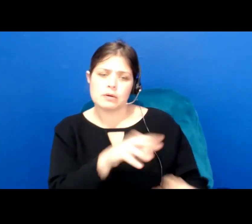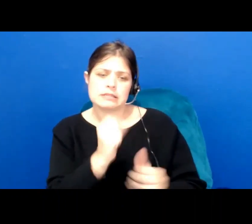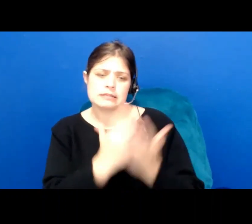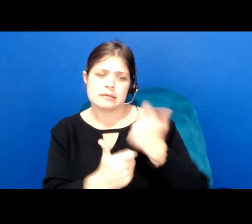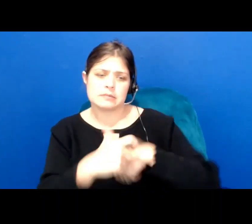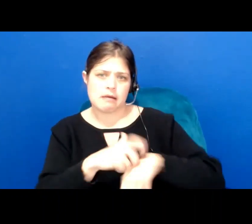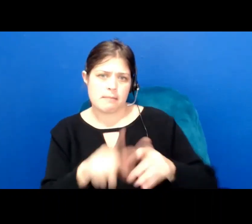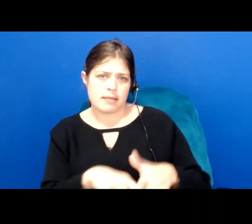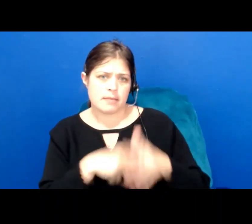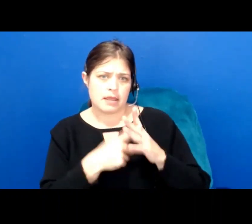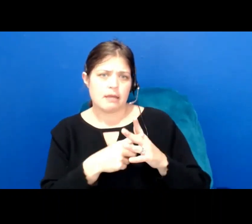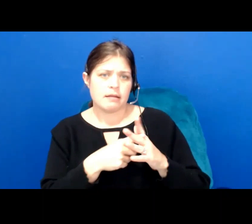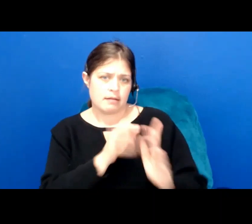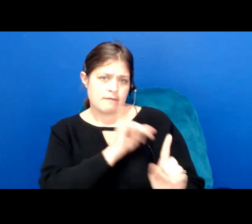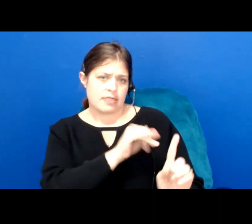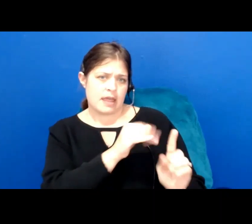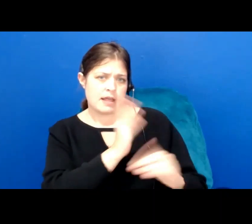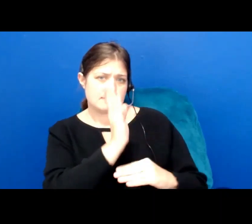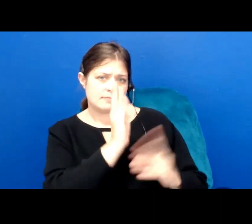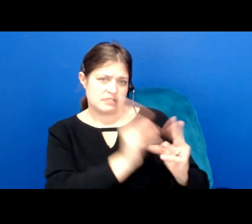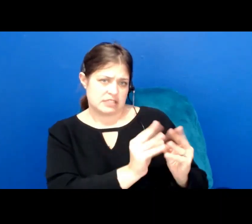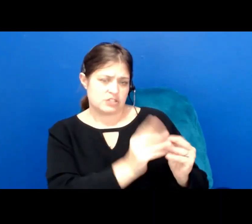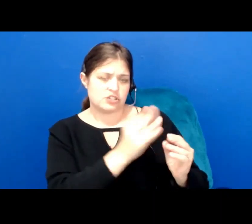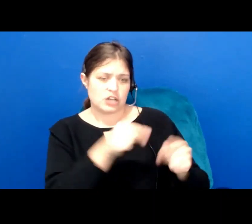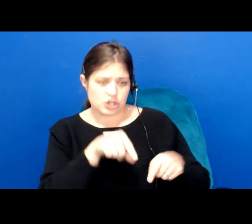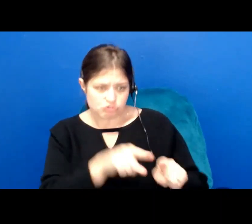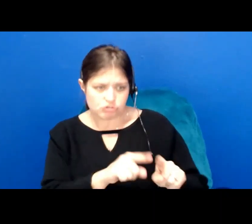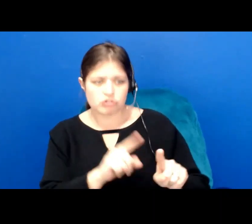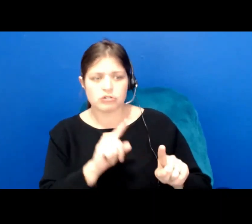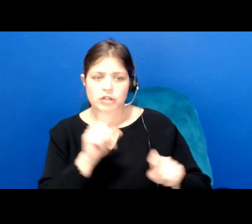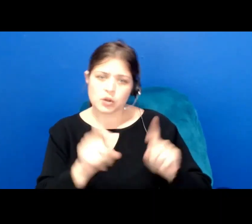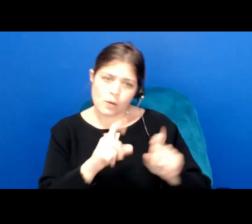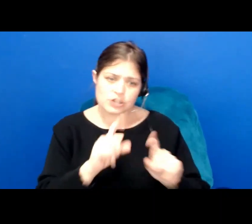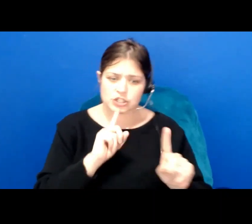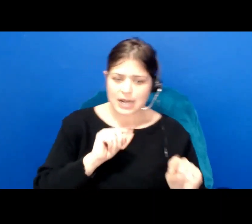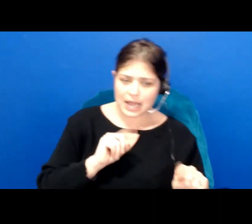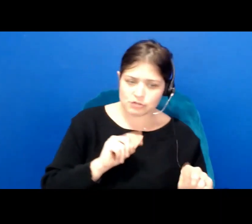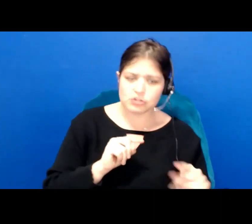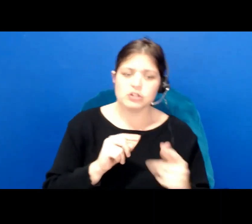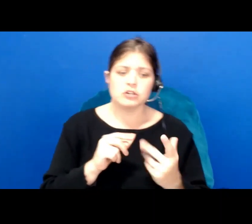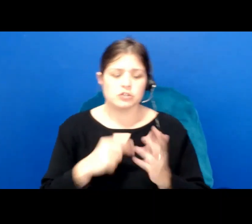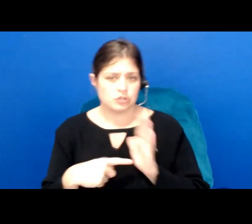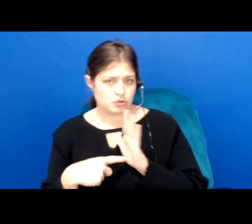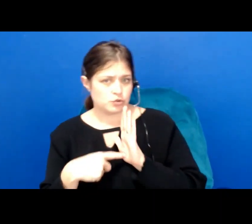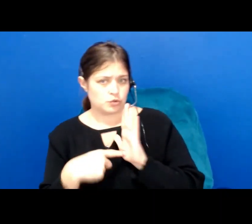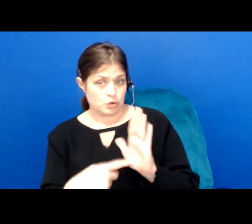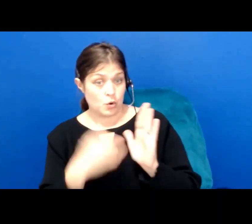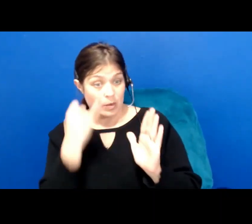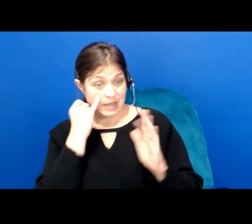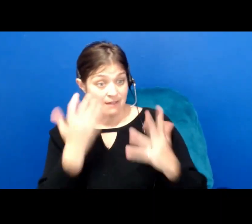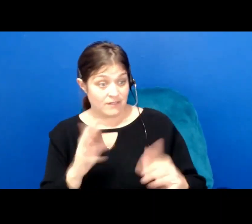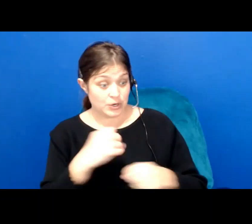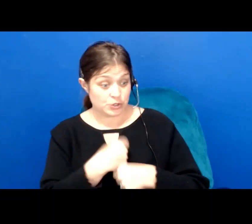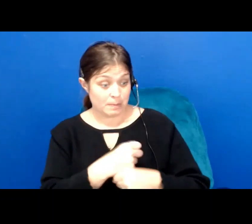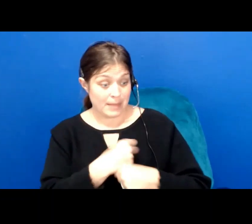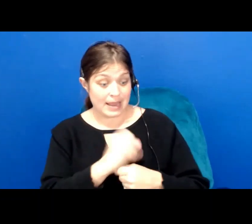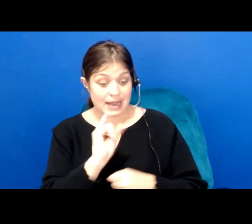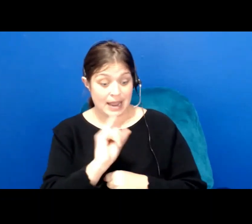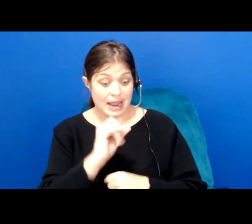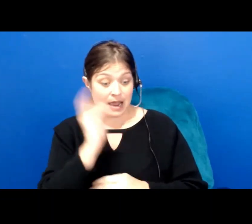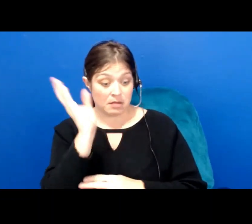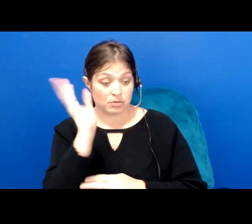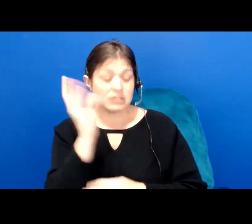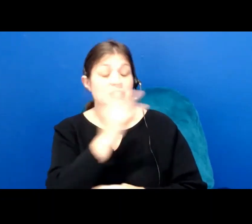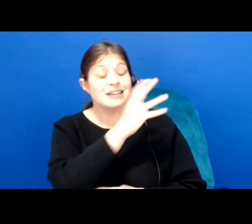of that session and through the question answer to show that if you've created an eye presentation, including if